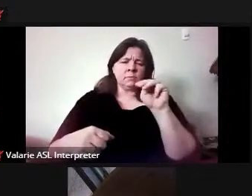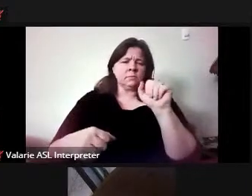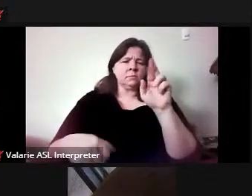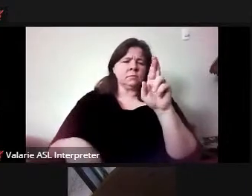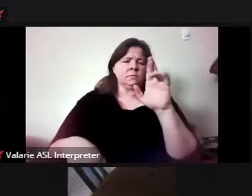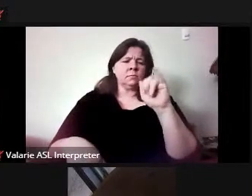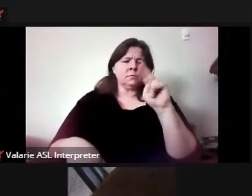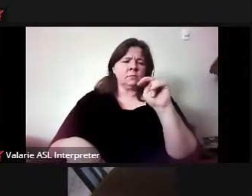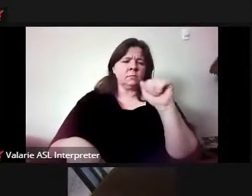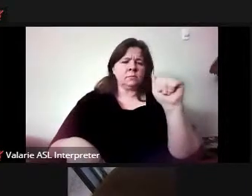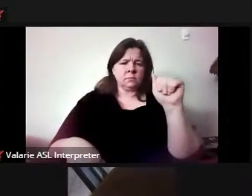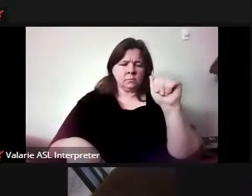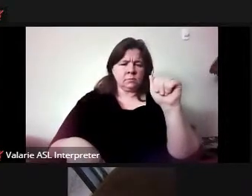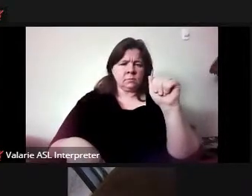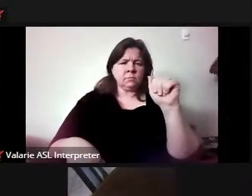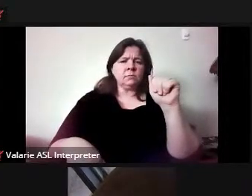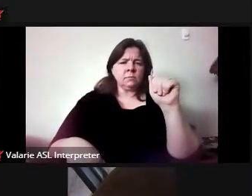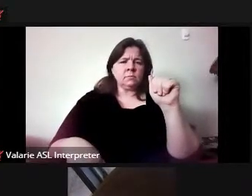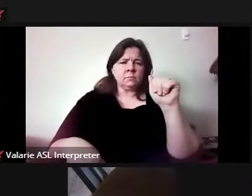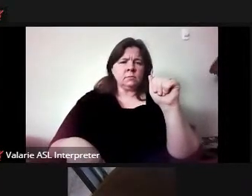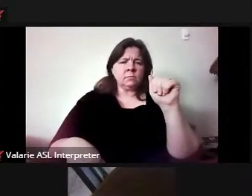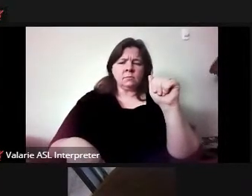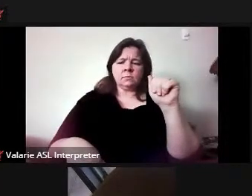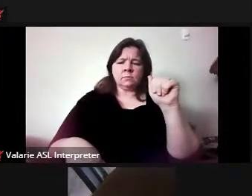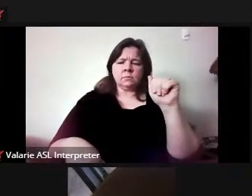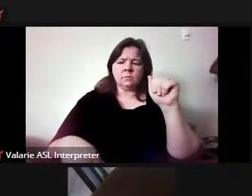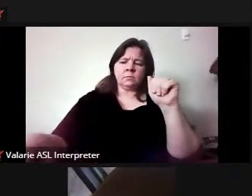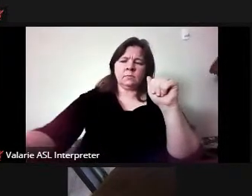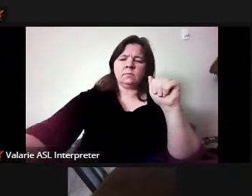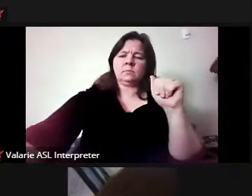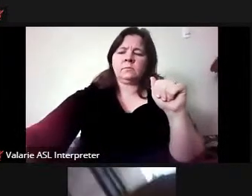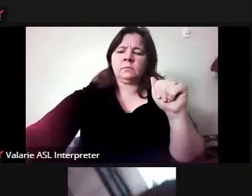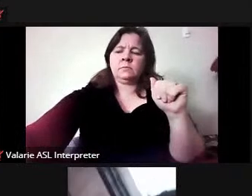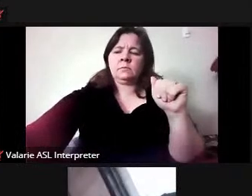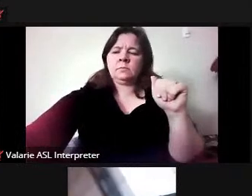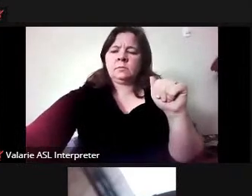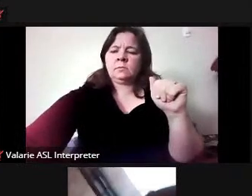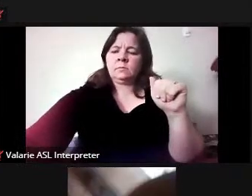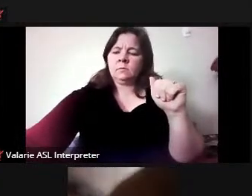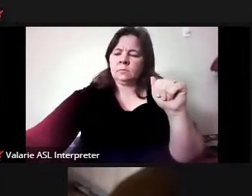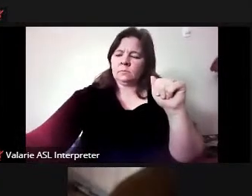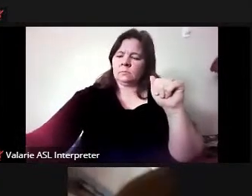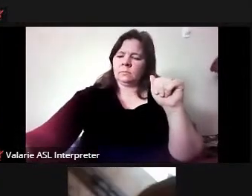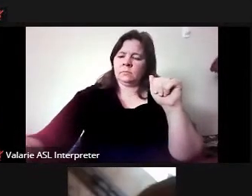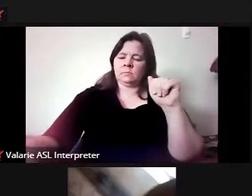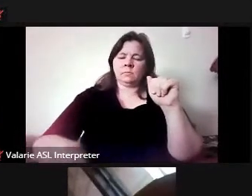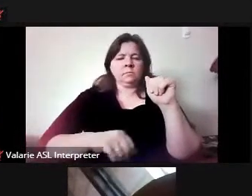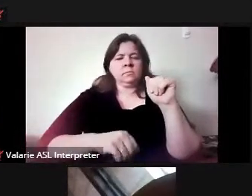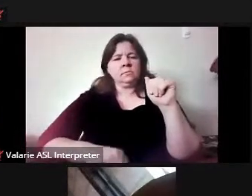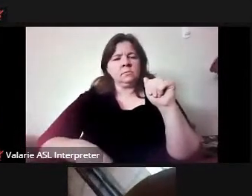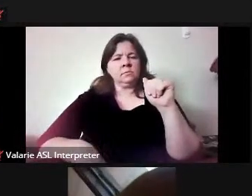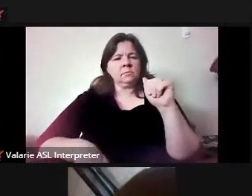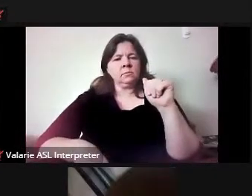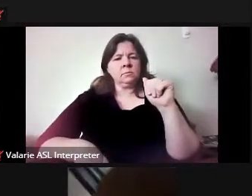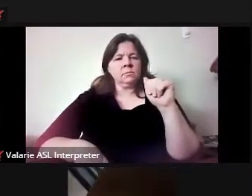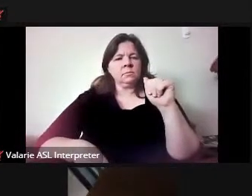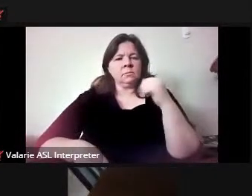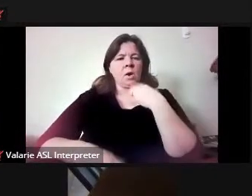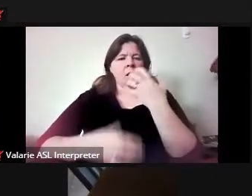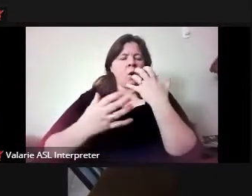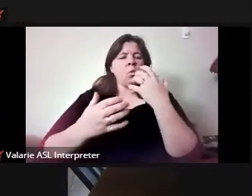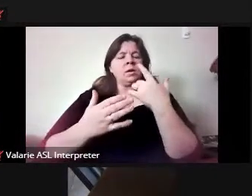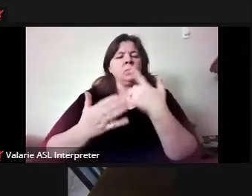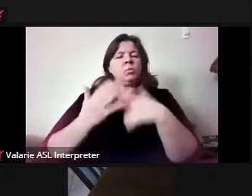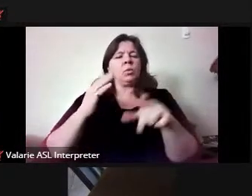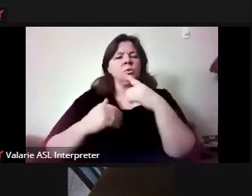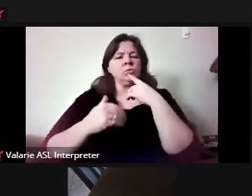Hello, Charles. Yeah. I just wanted to make a little contribution to what you just last said.